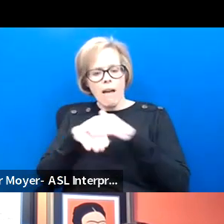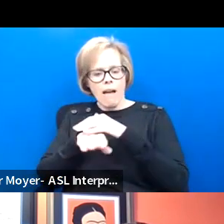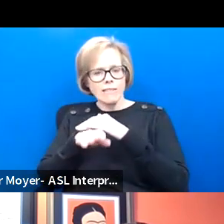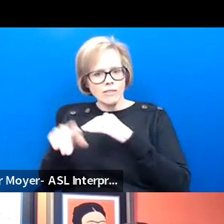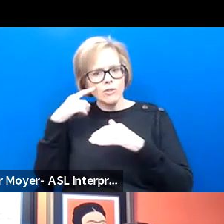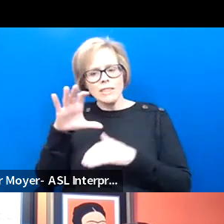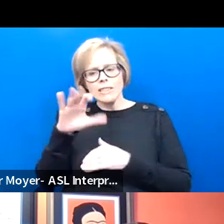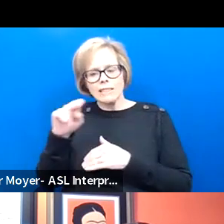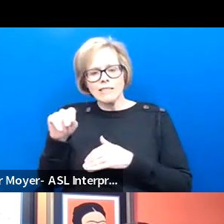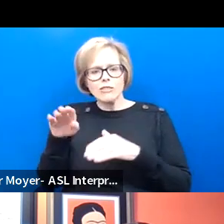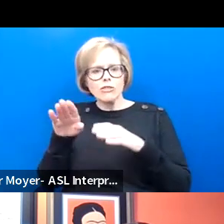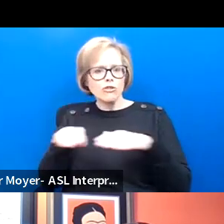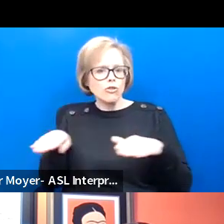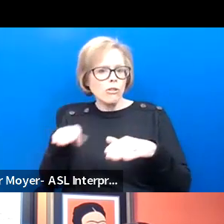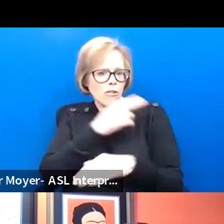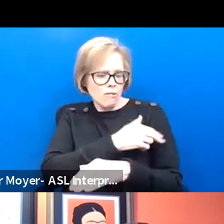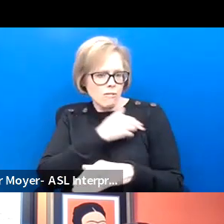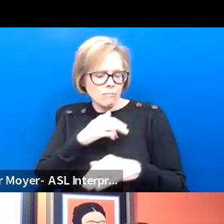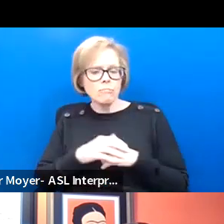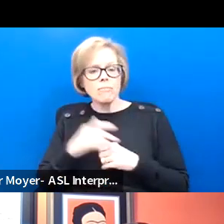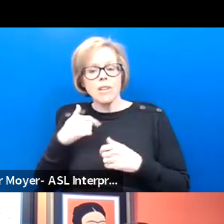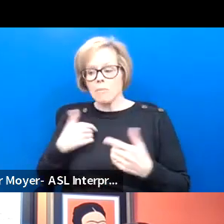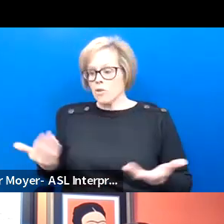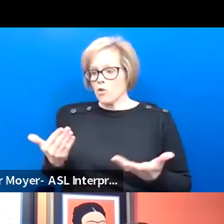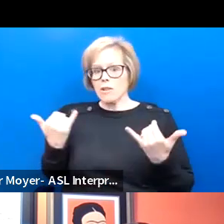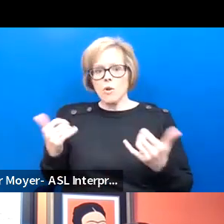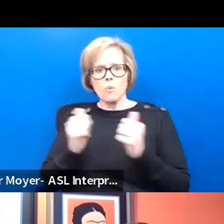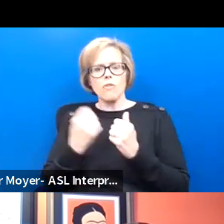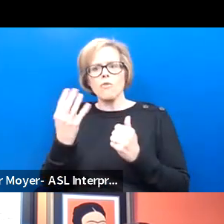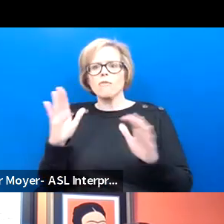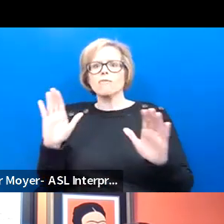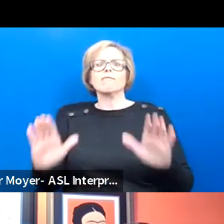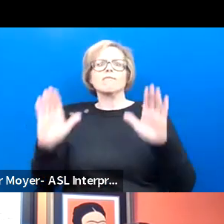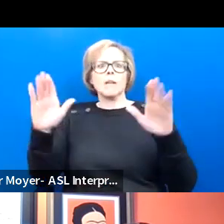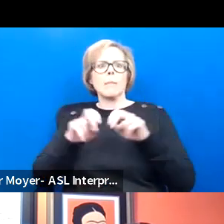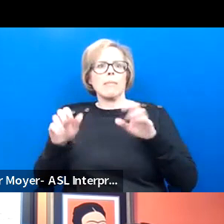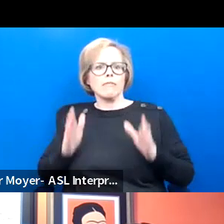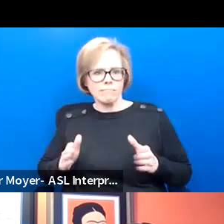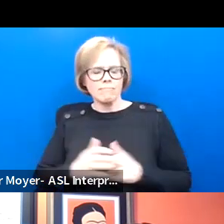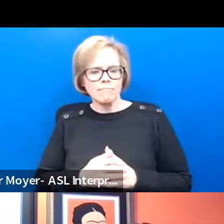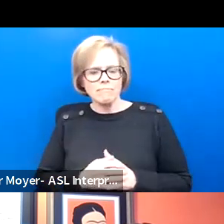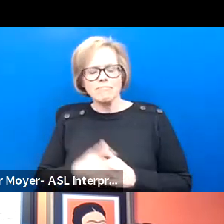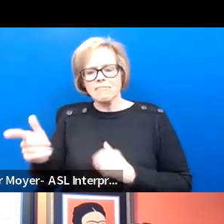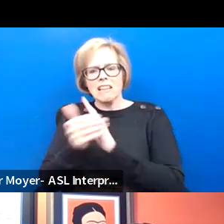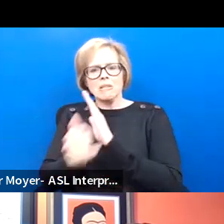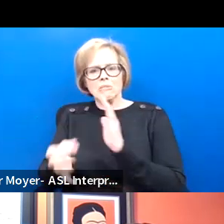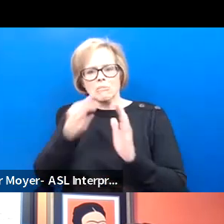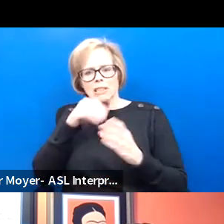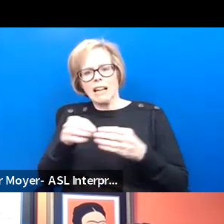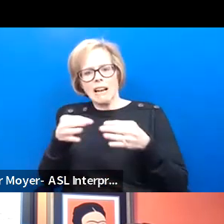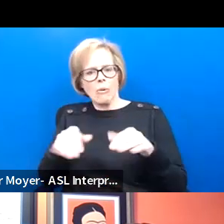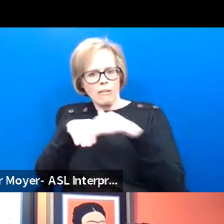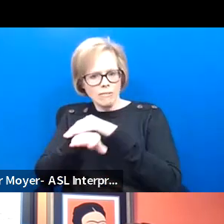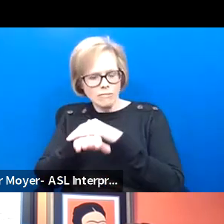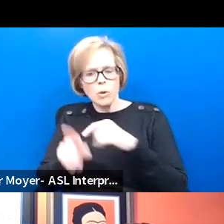Center. And I'm joined here today by four fantastic panelists, experts in language